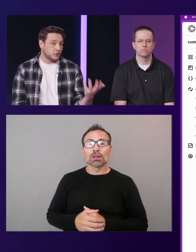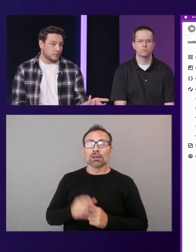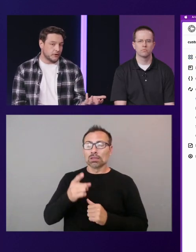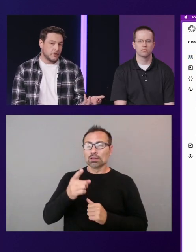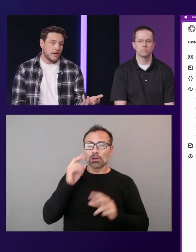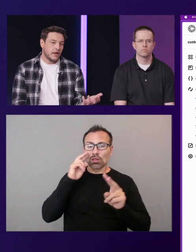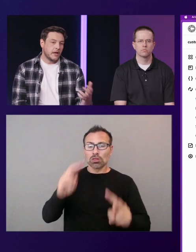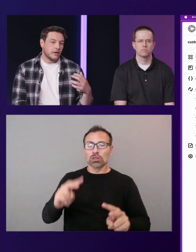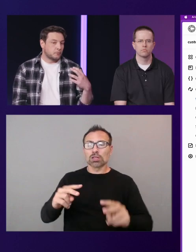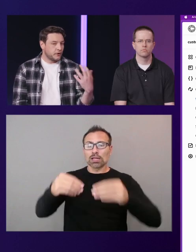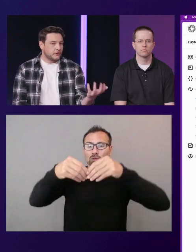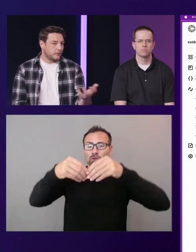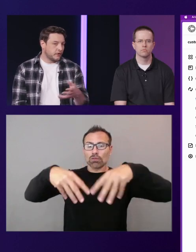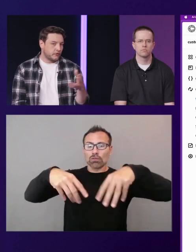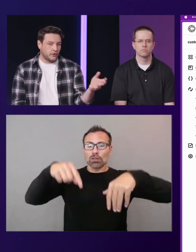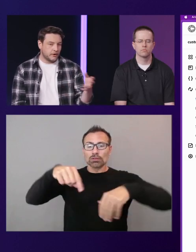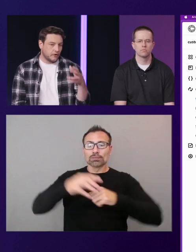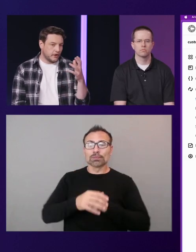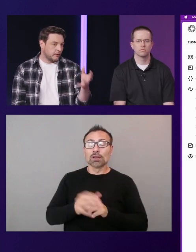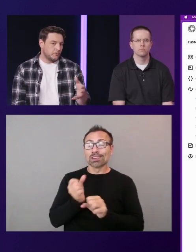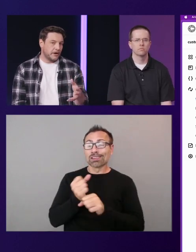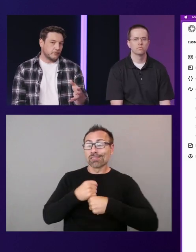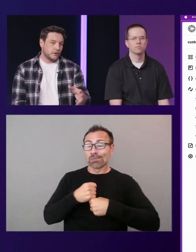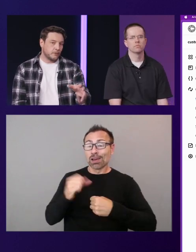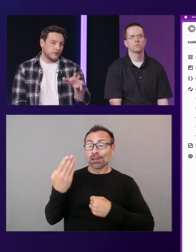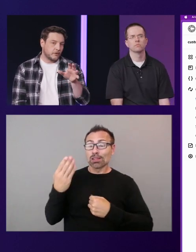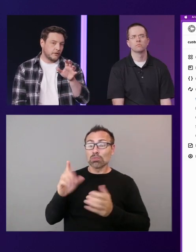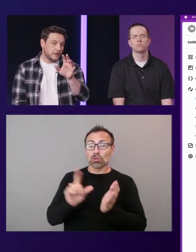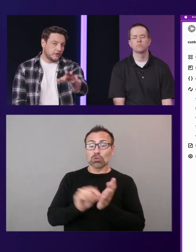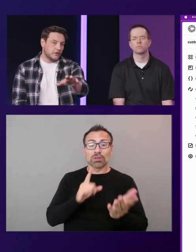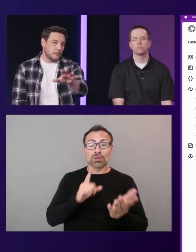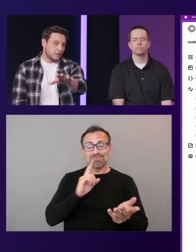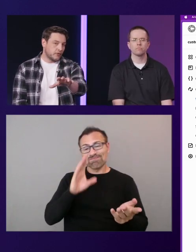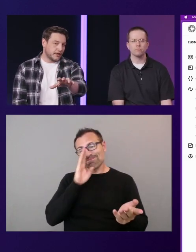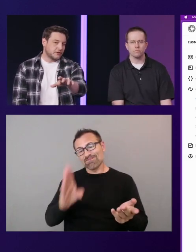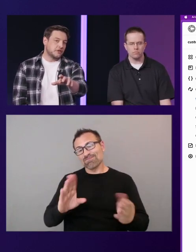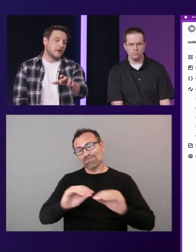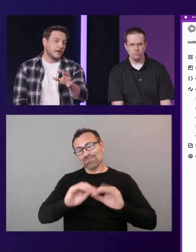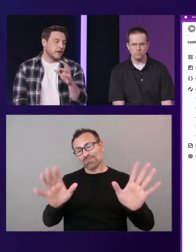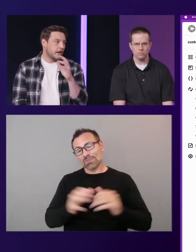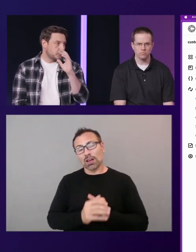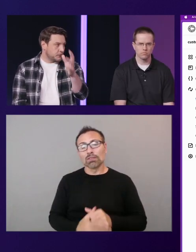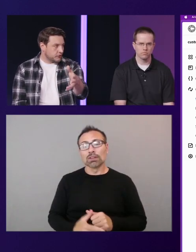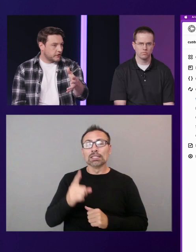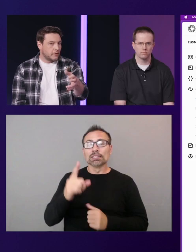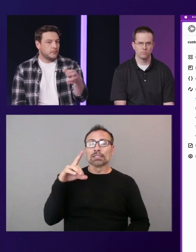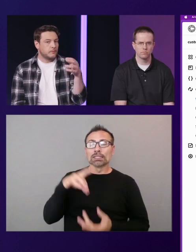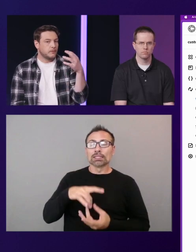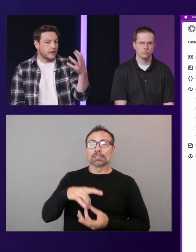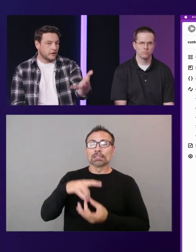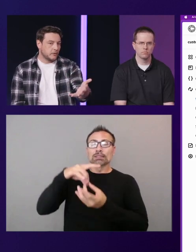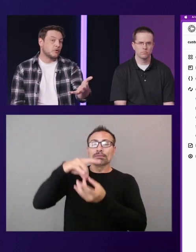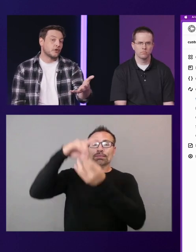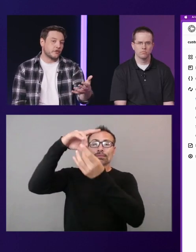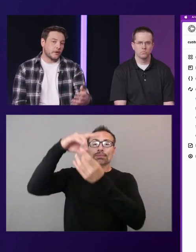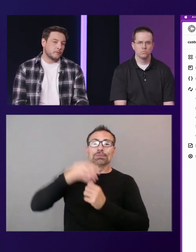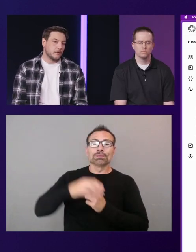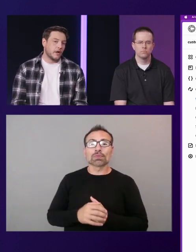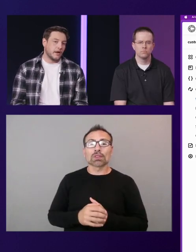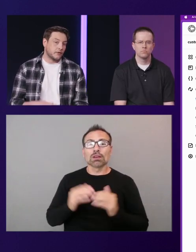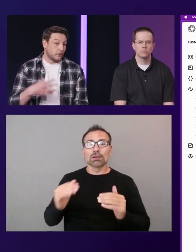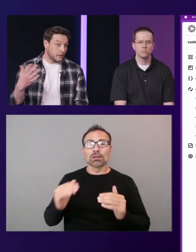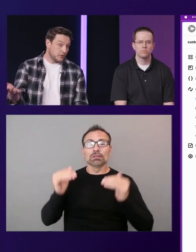by the blueprint. It's pretty straightforward, good out-of-the-box one where it's linked to the main branch. It has a build step and then a deploy